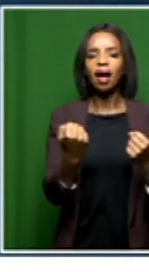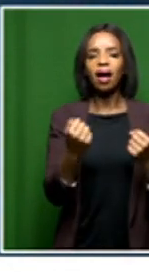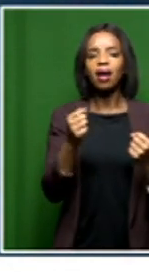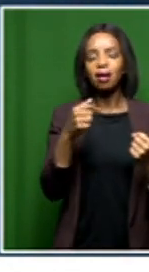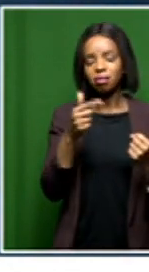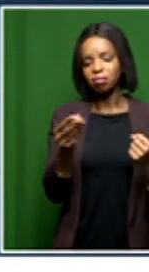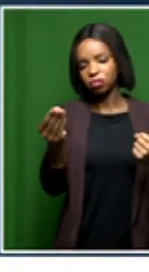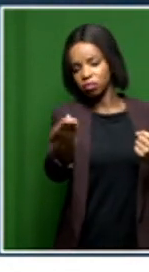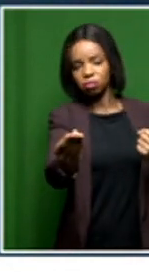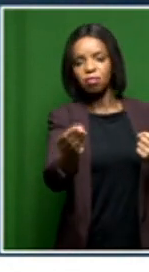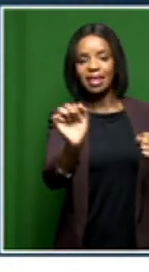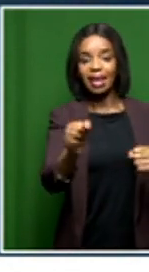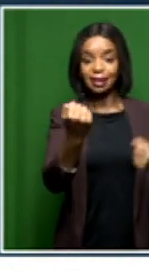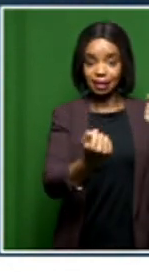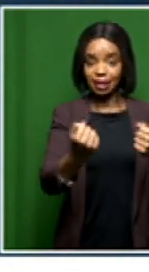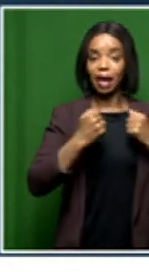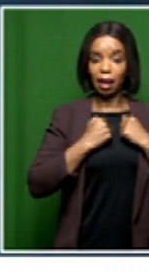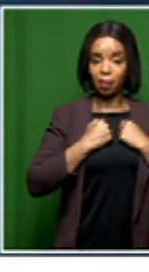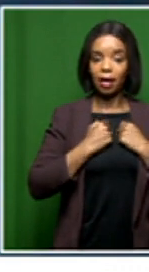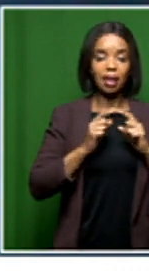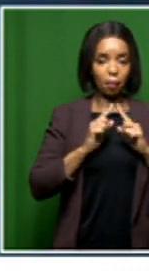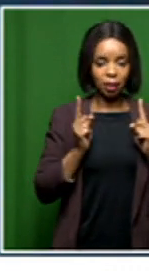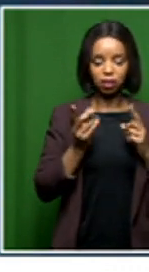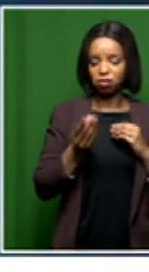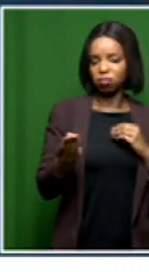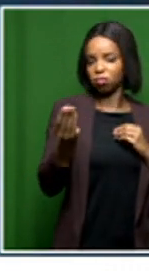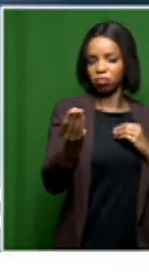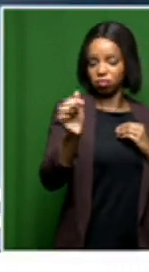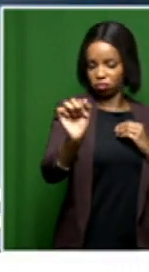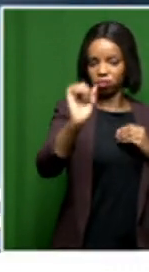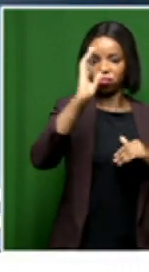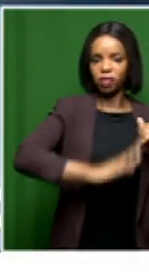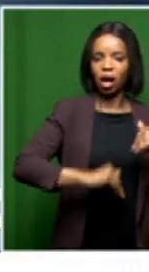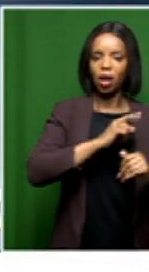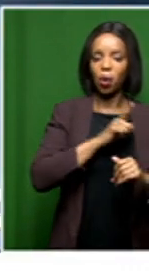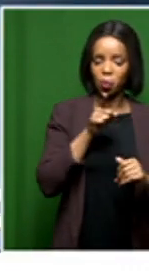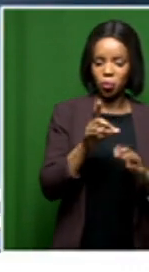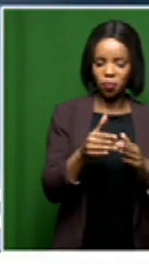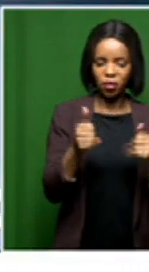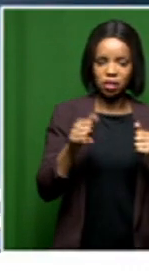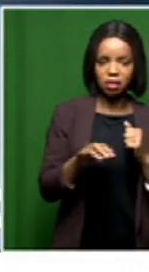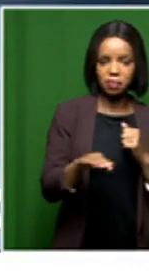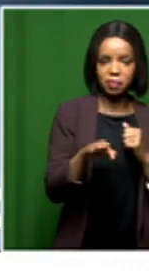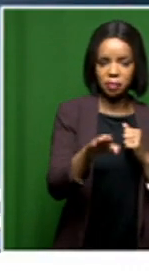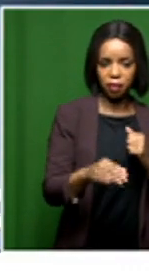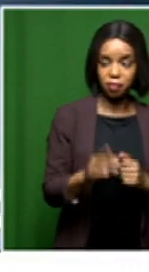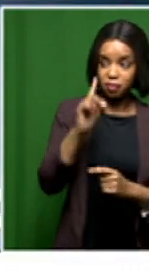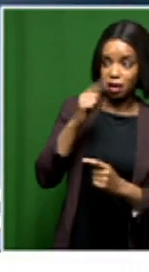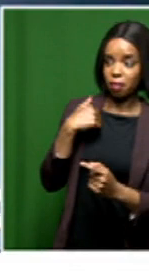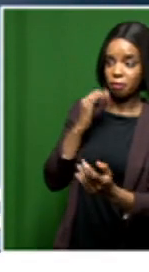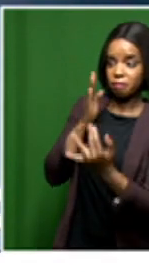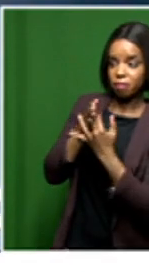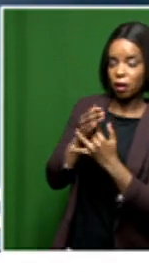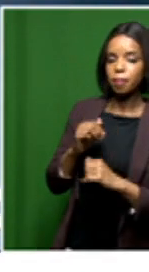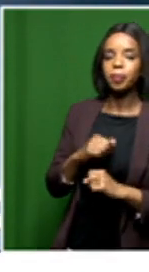infringement was committed. So at the same time, yes, Leanne. Monde, I just want to question you there, because this is where things get a little bit